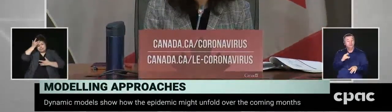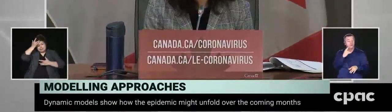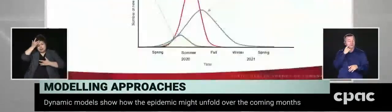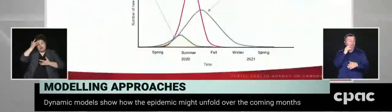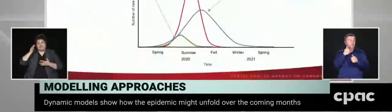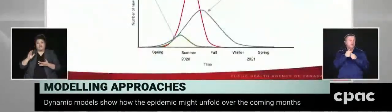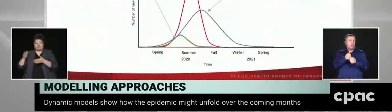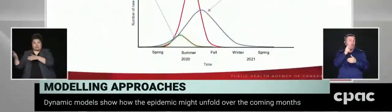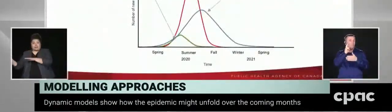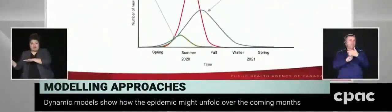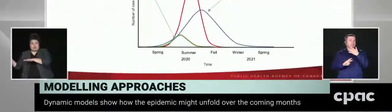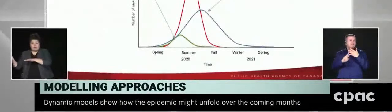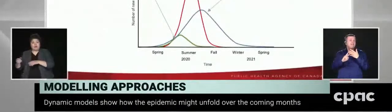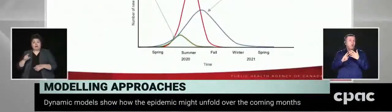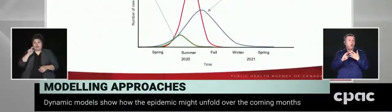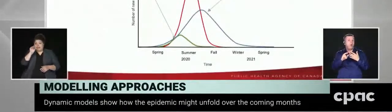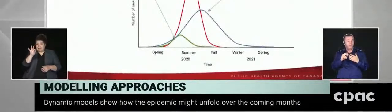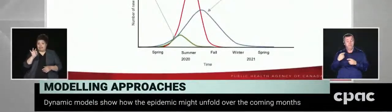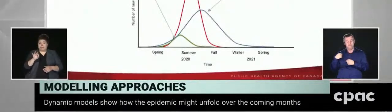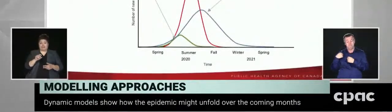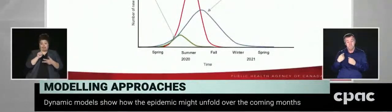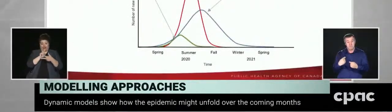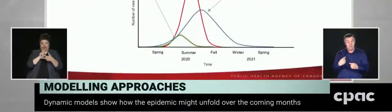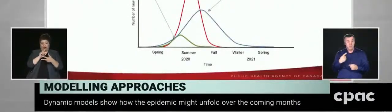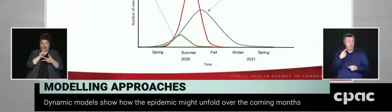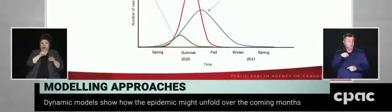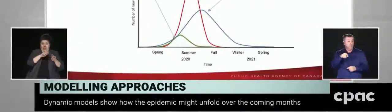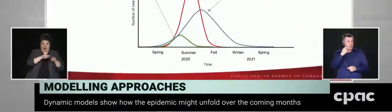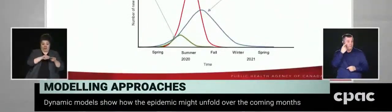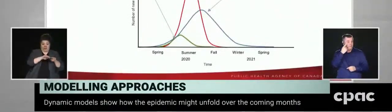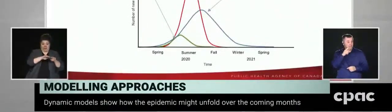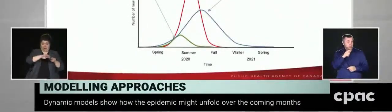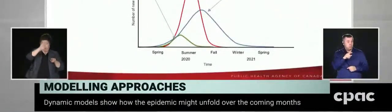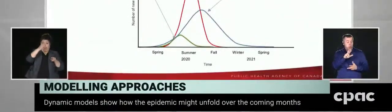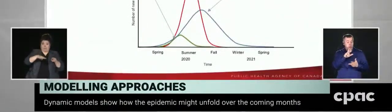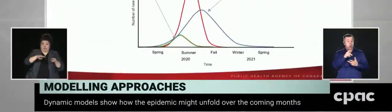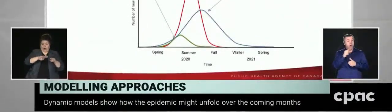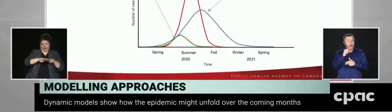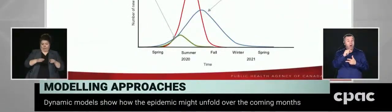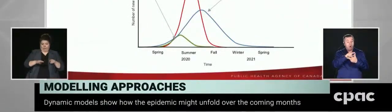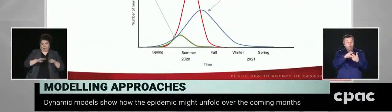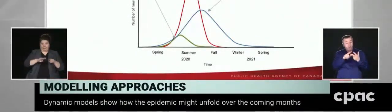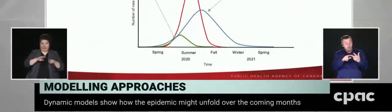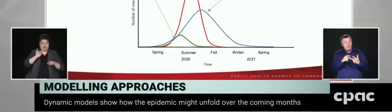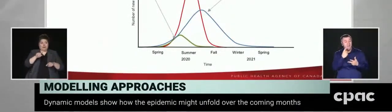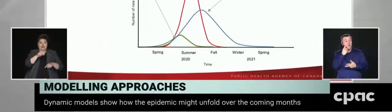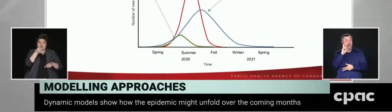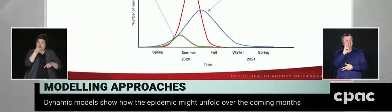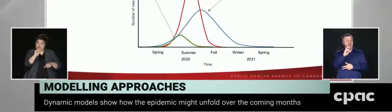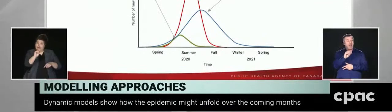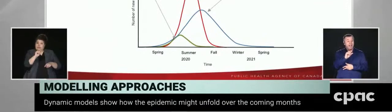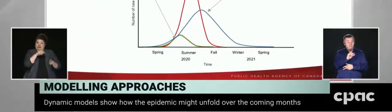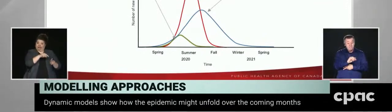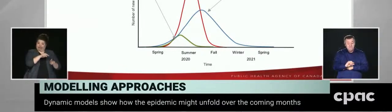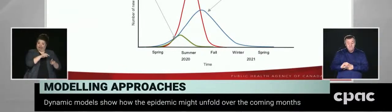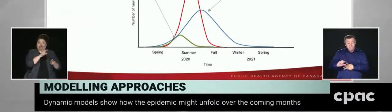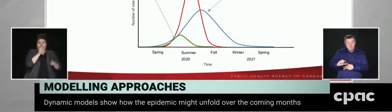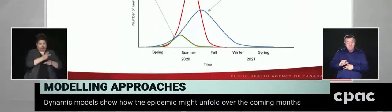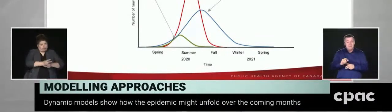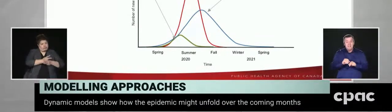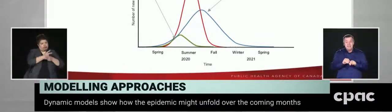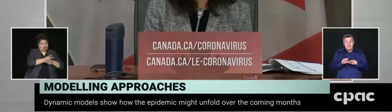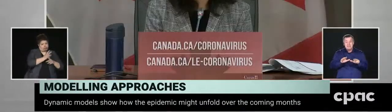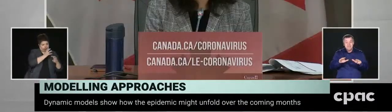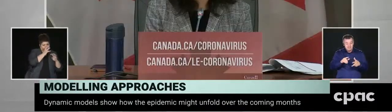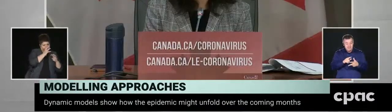scenarios. So in the green bars, that is the green small curve, that is the epidemic control scenario. The blue bars show the